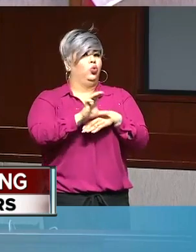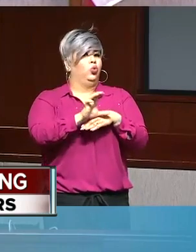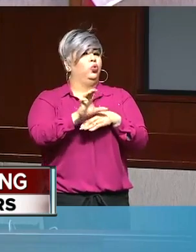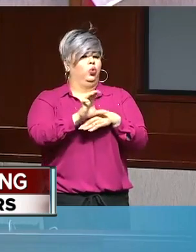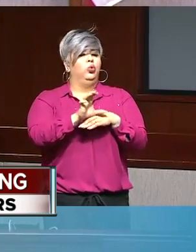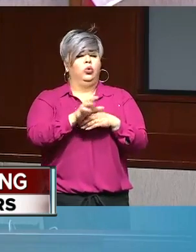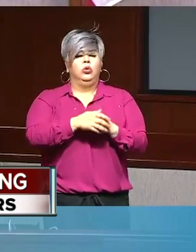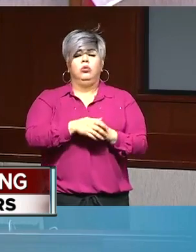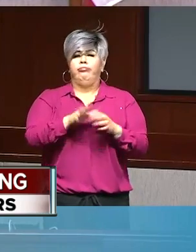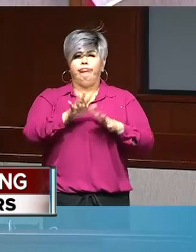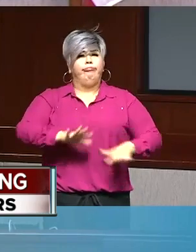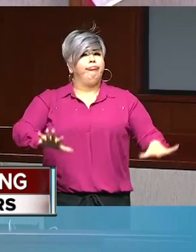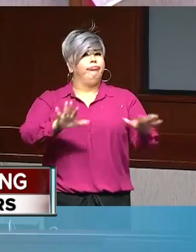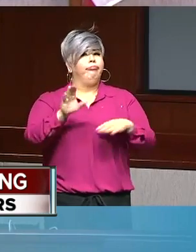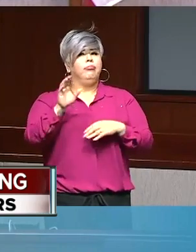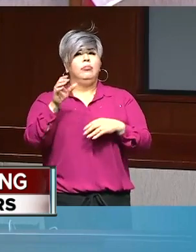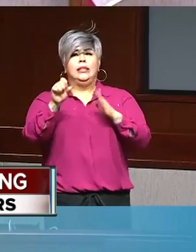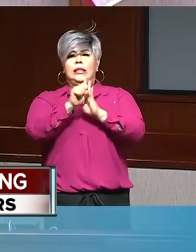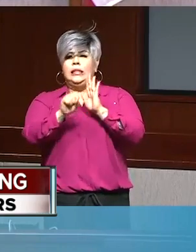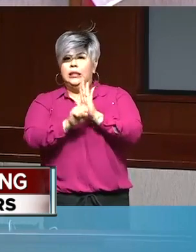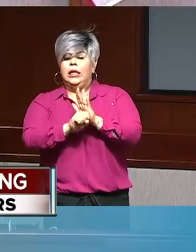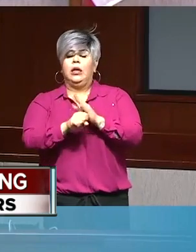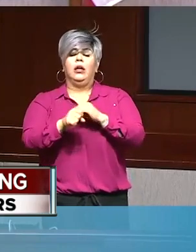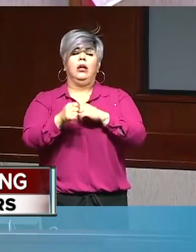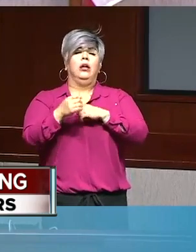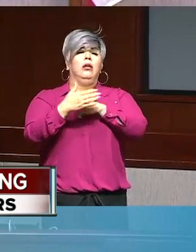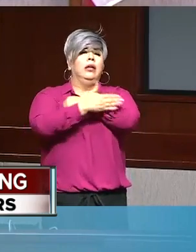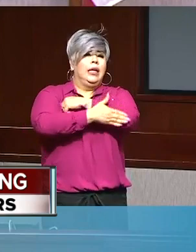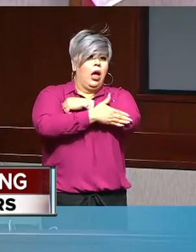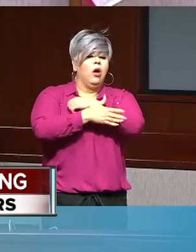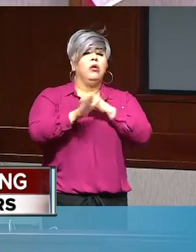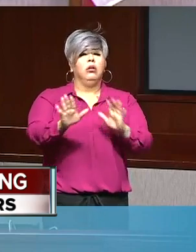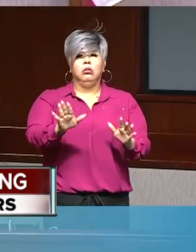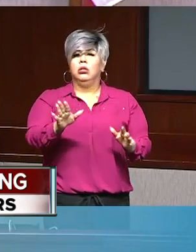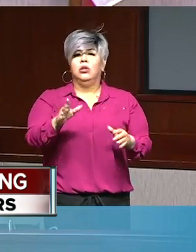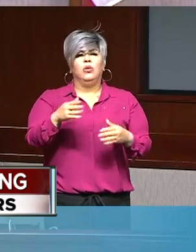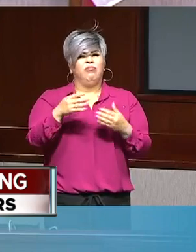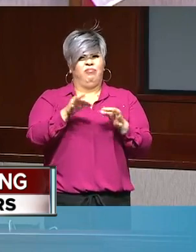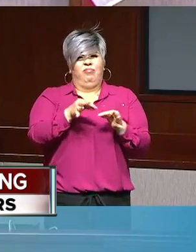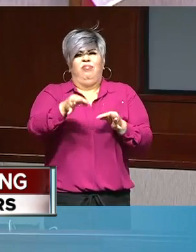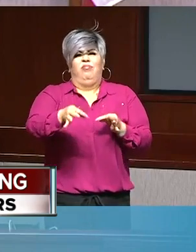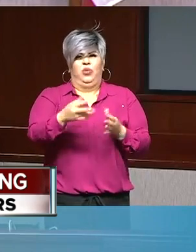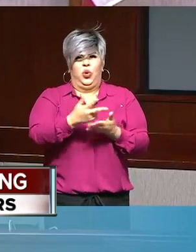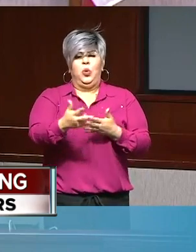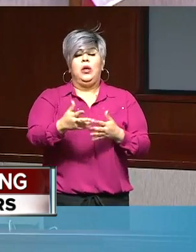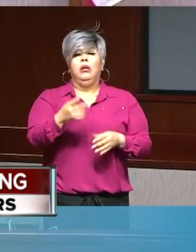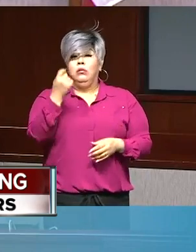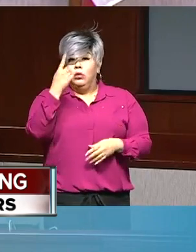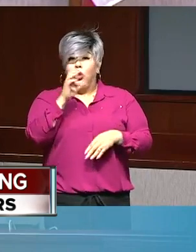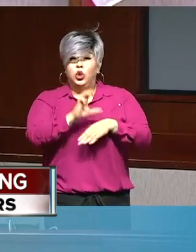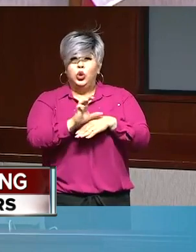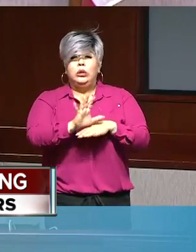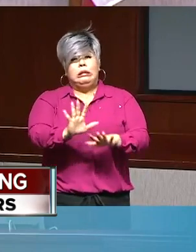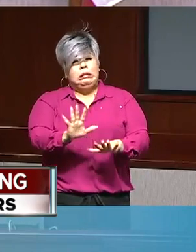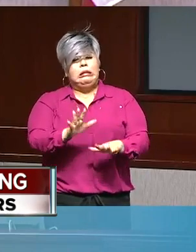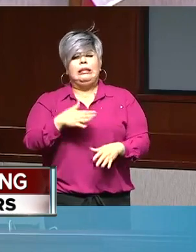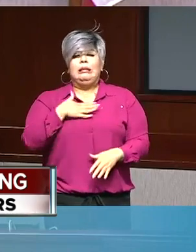throughout the state and here in Kern County. Churches need to be only operating with